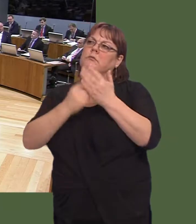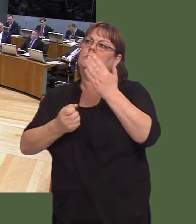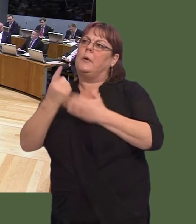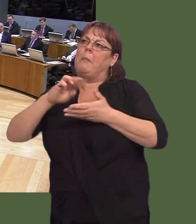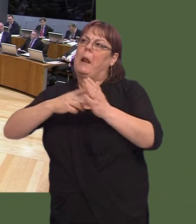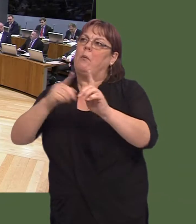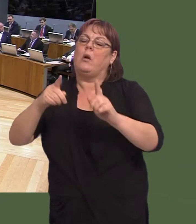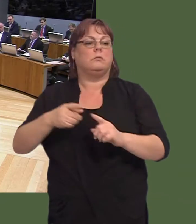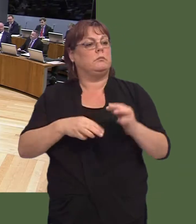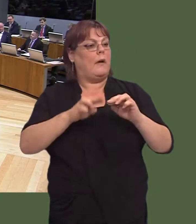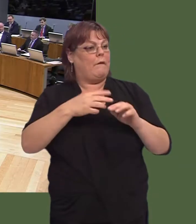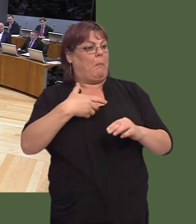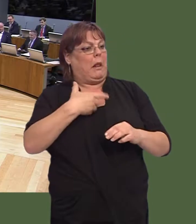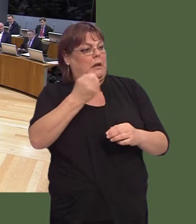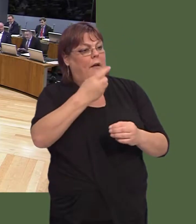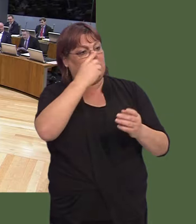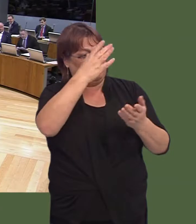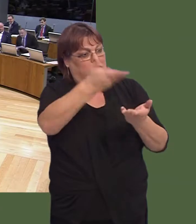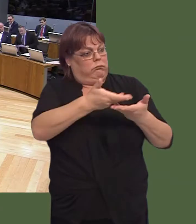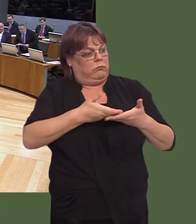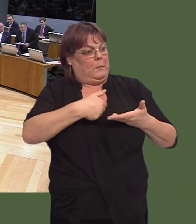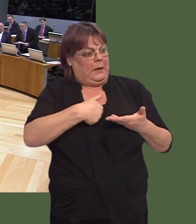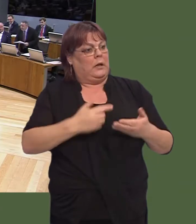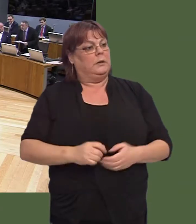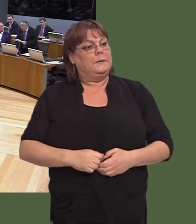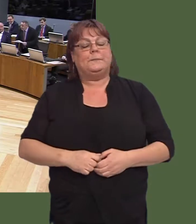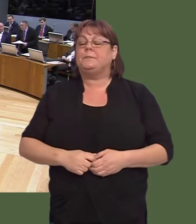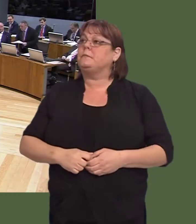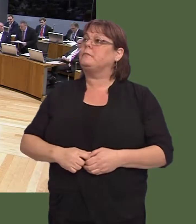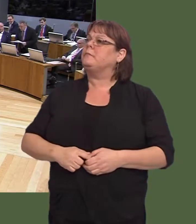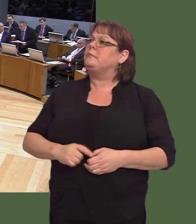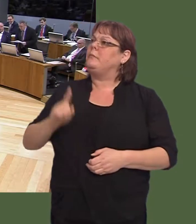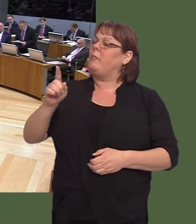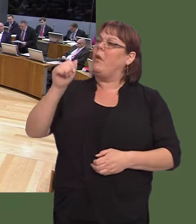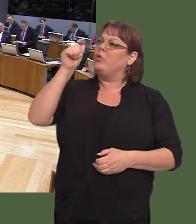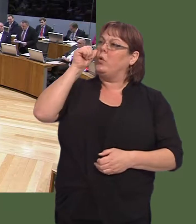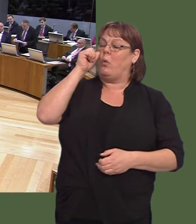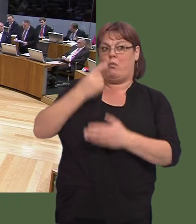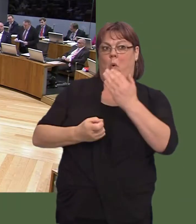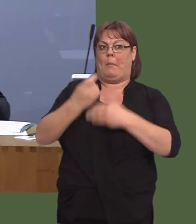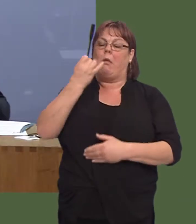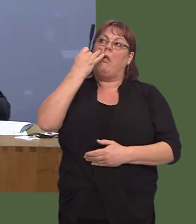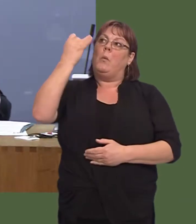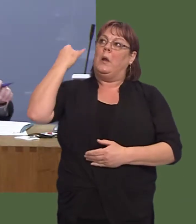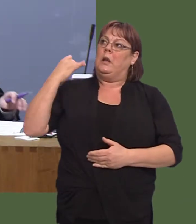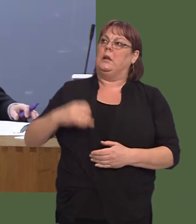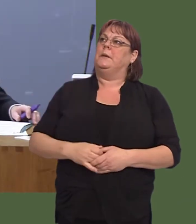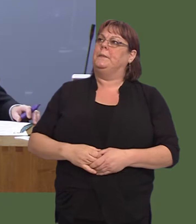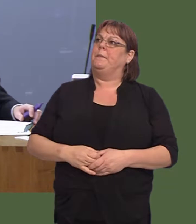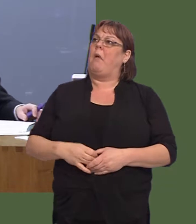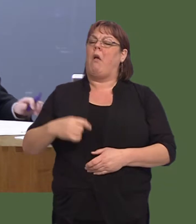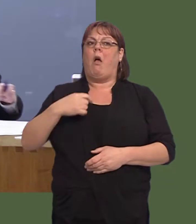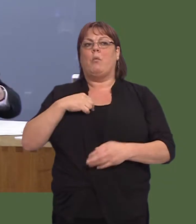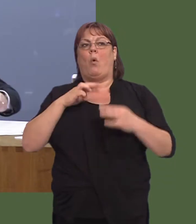Ministerial Code should be submitted to me as First Minister. As you'll be aware from our exchange, First Minister, last week, I hope to